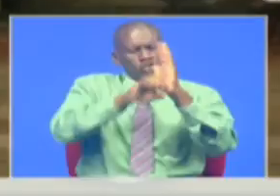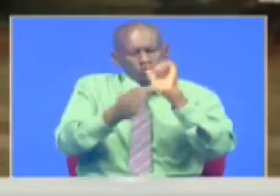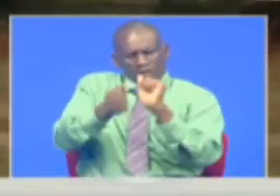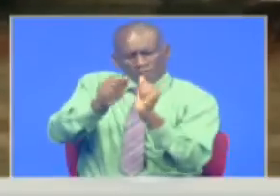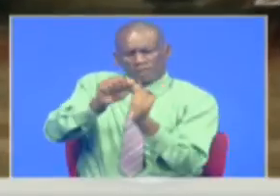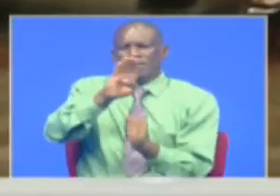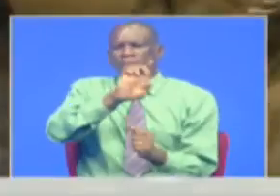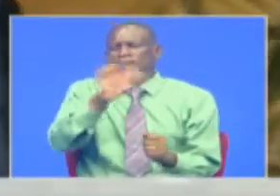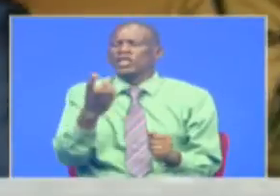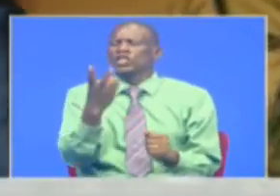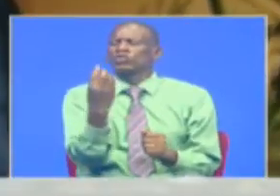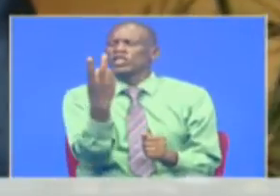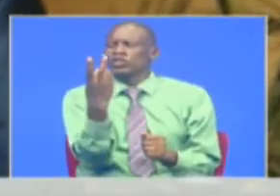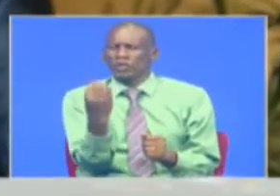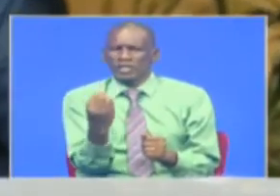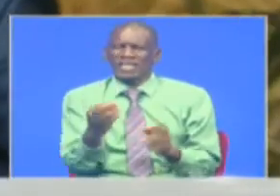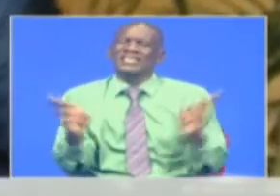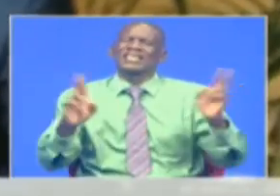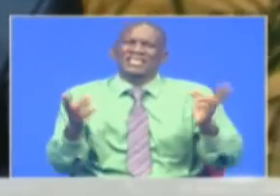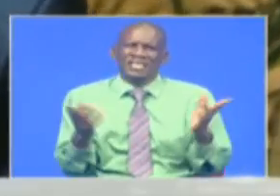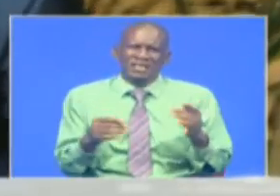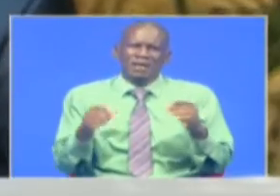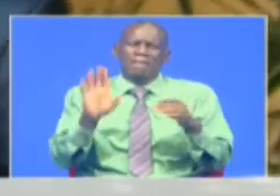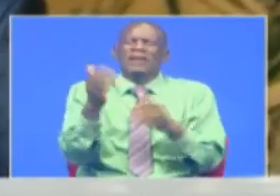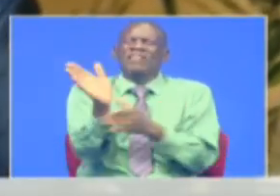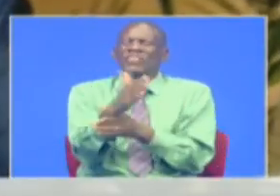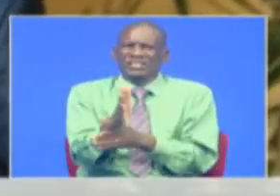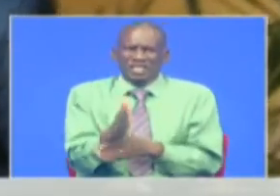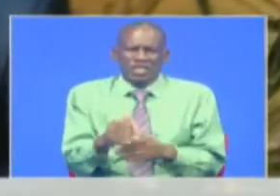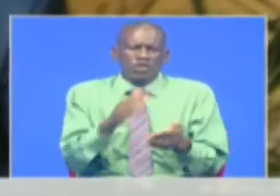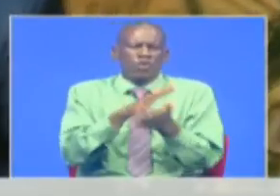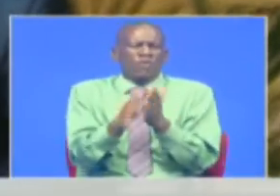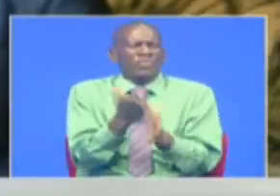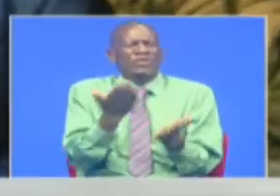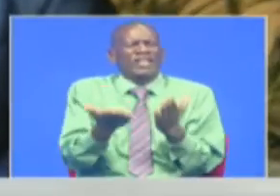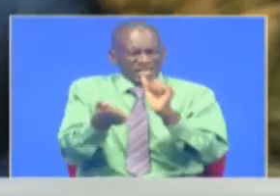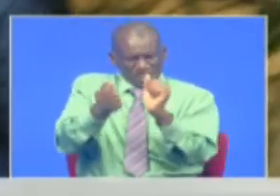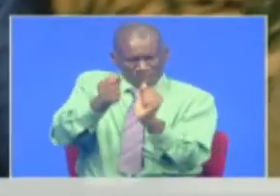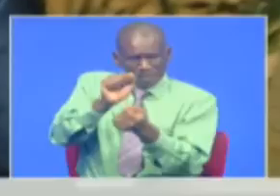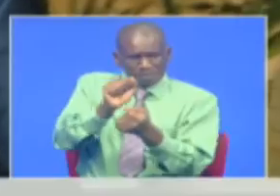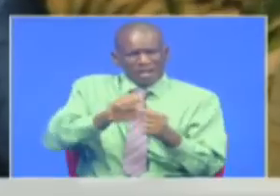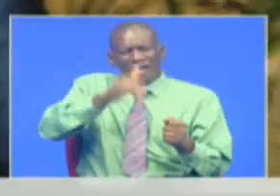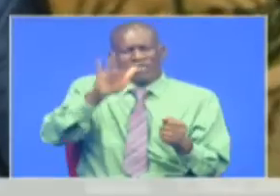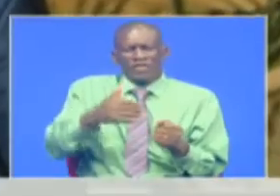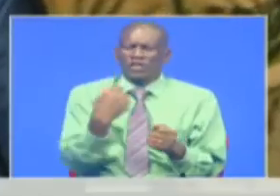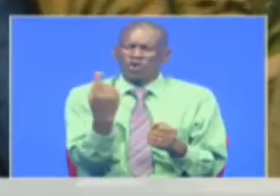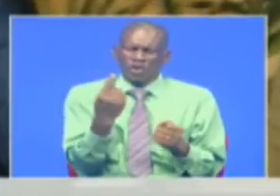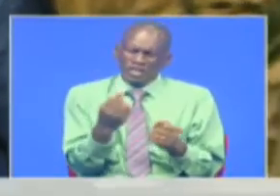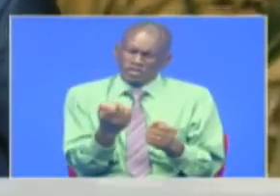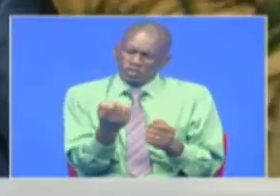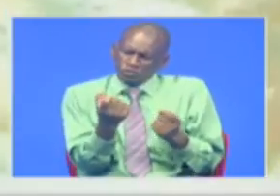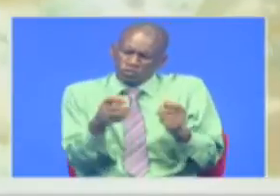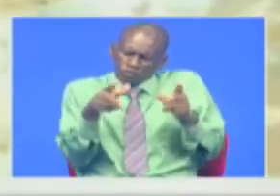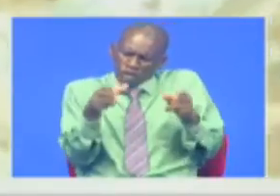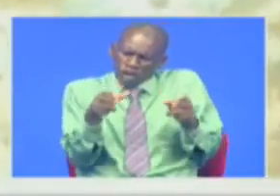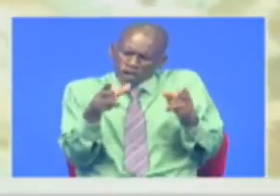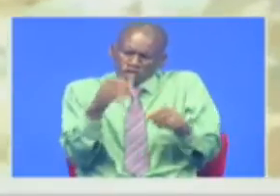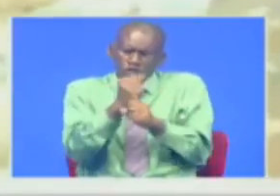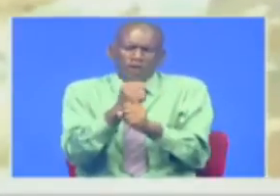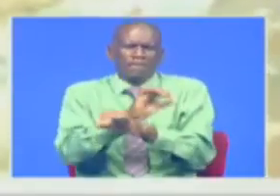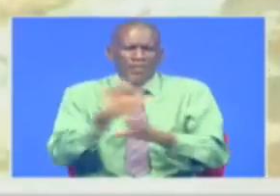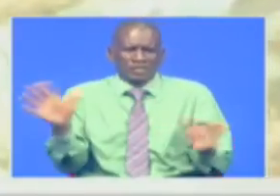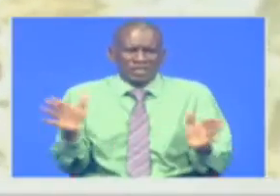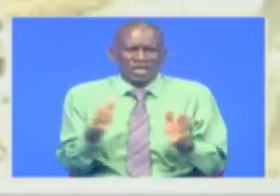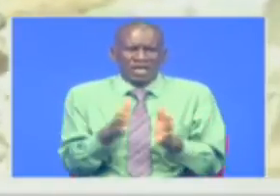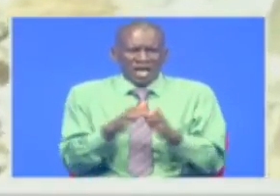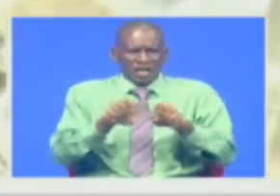Bill 2020 as soon as Thursday, without any amendment other than just minimal editorial work, and fast-track